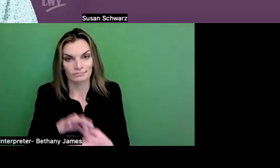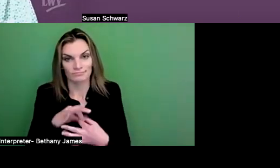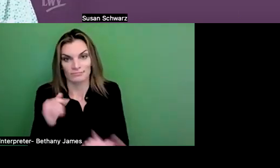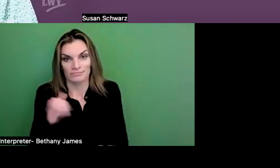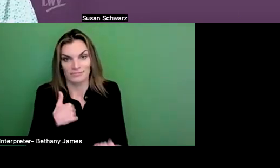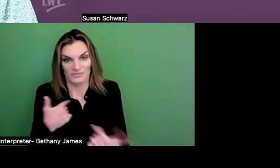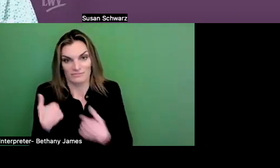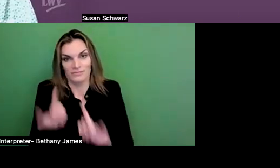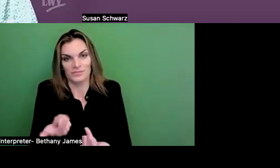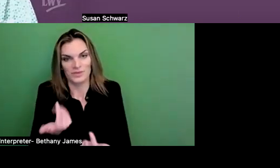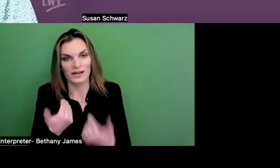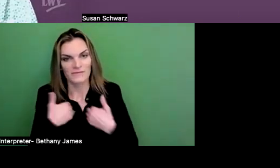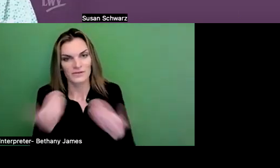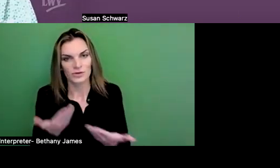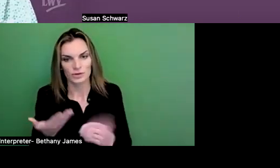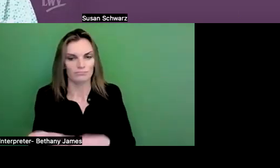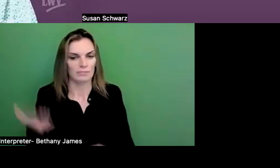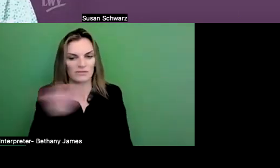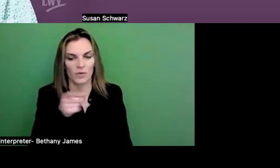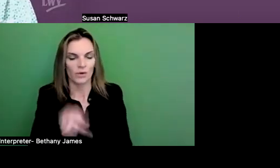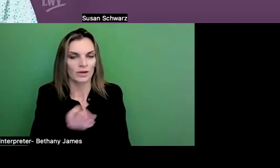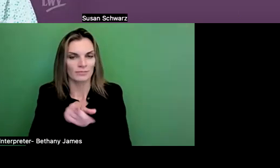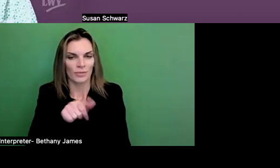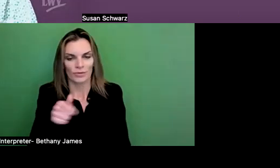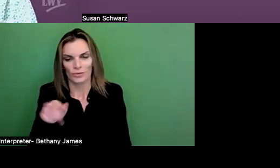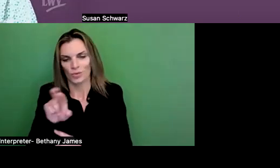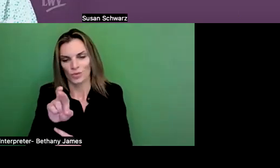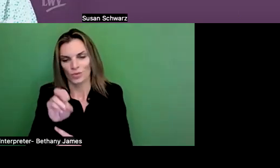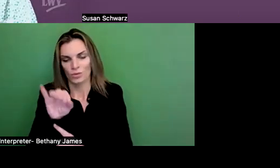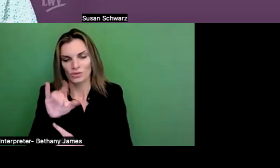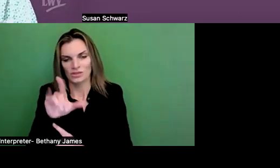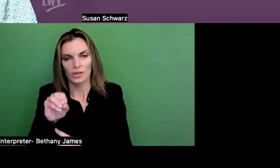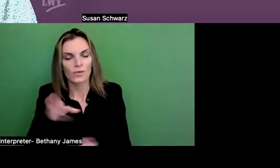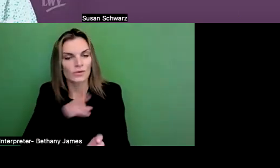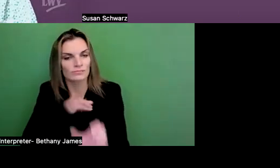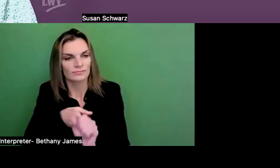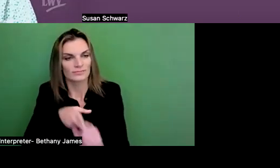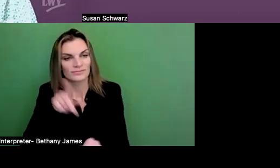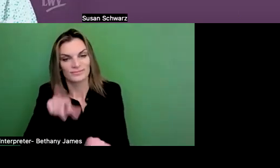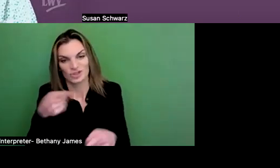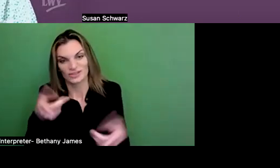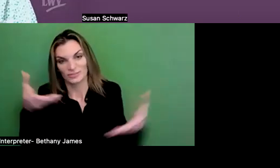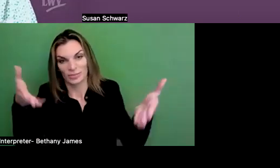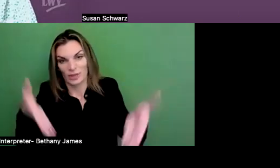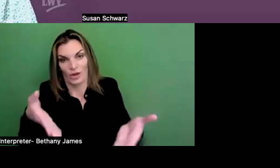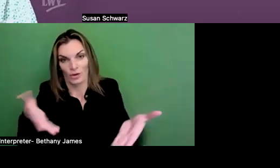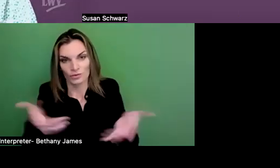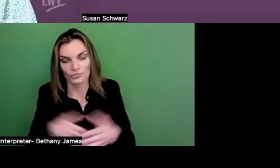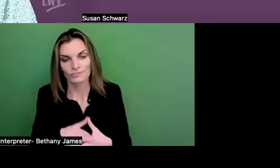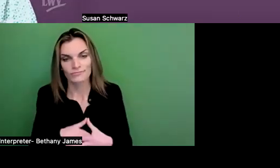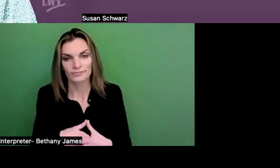before Mr. Rossillo, and those things are just there.